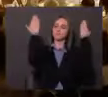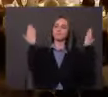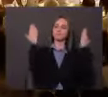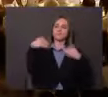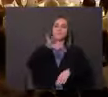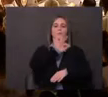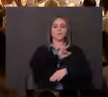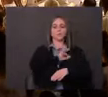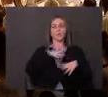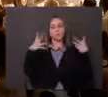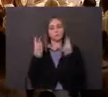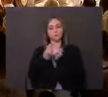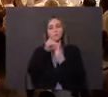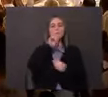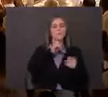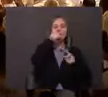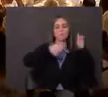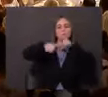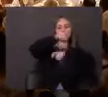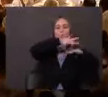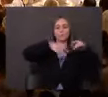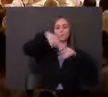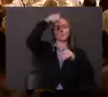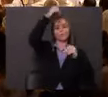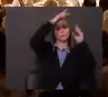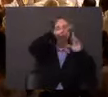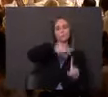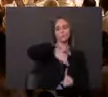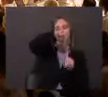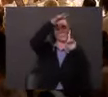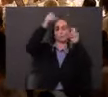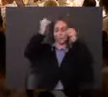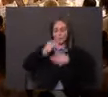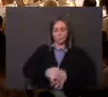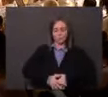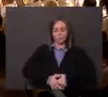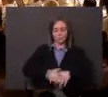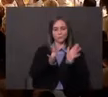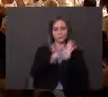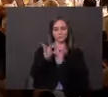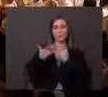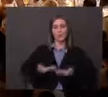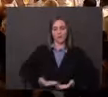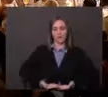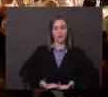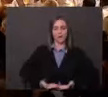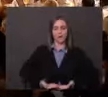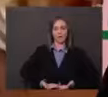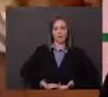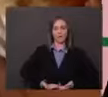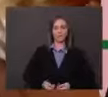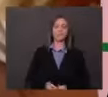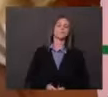with thee. Blessed art thou among women, and blessed is the fruit of thy womb,